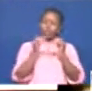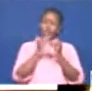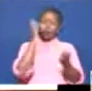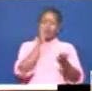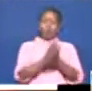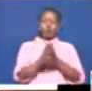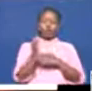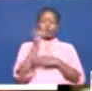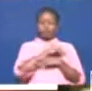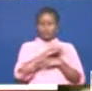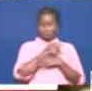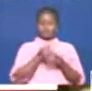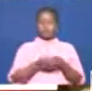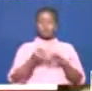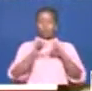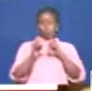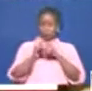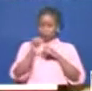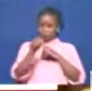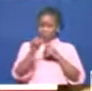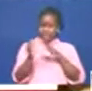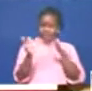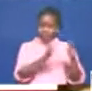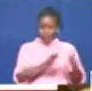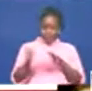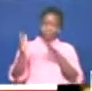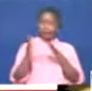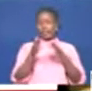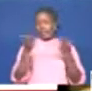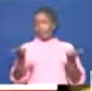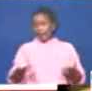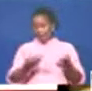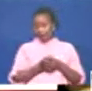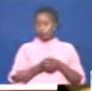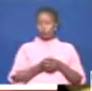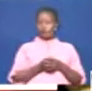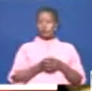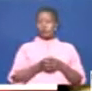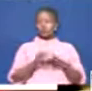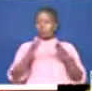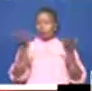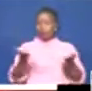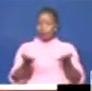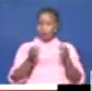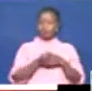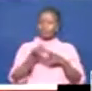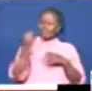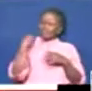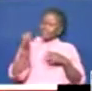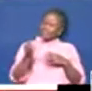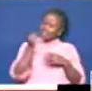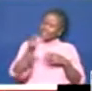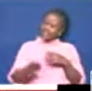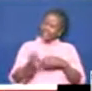the protagonists. And this really was the scheme. This was the rupture. You asked yesterday, how come we had